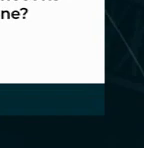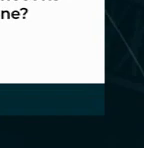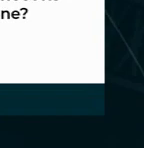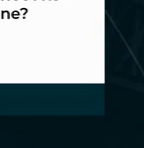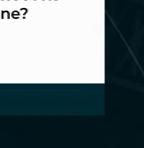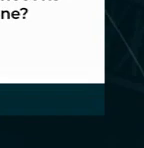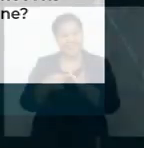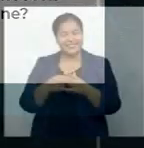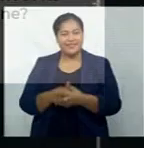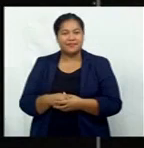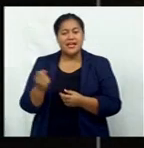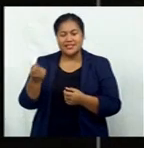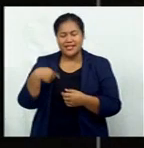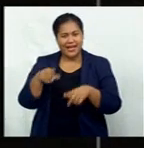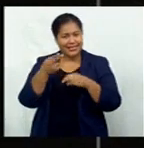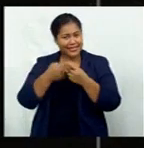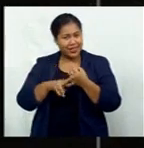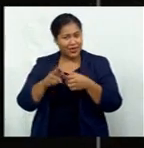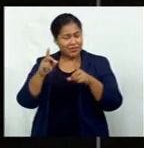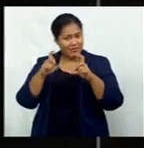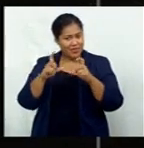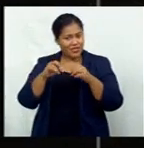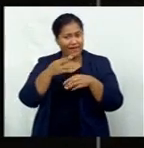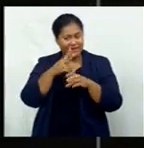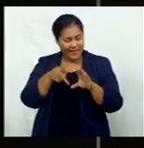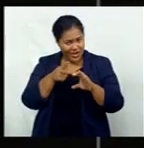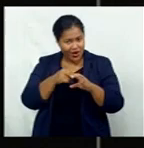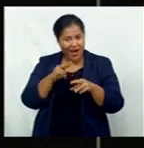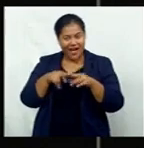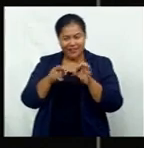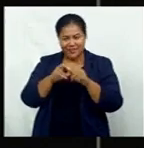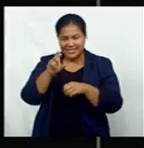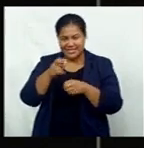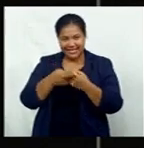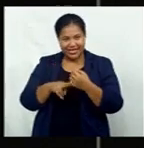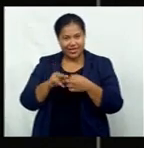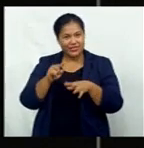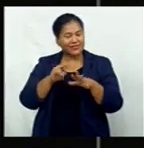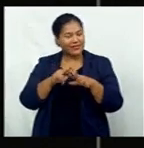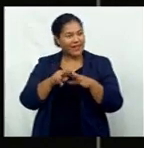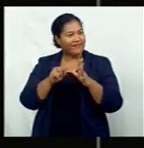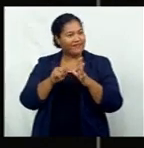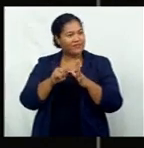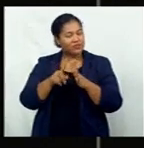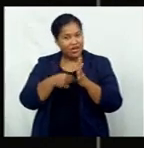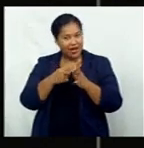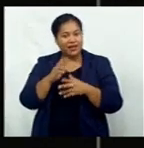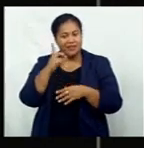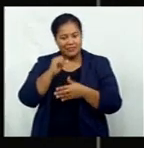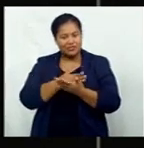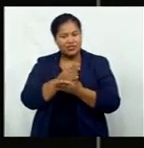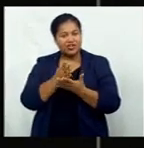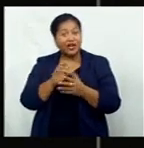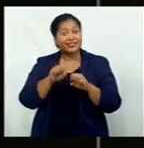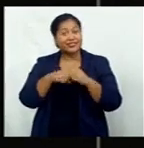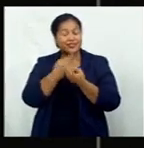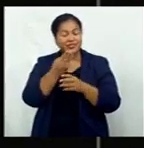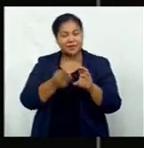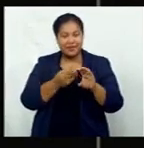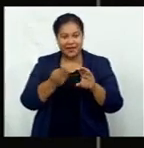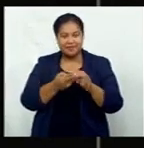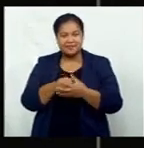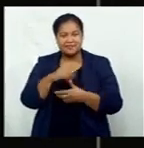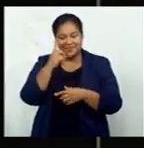part and send us newsworthy pictures and videos fbcnews at fbc.com.fj or share it with us via social media.